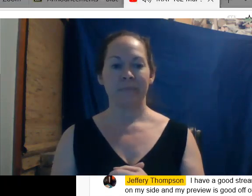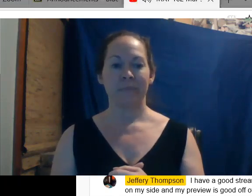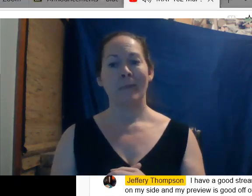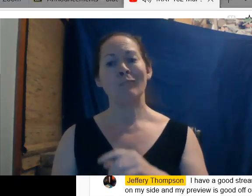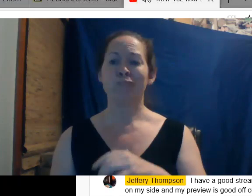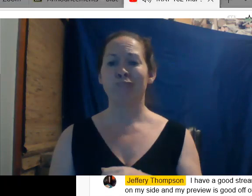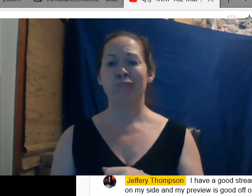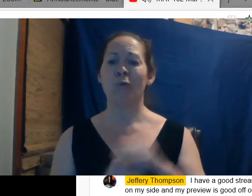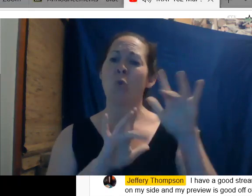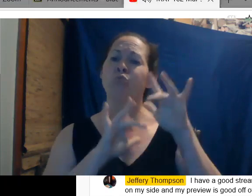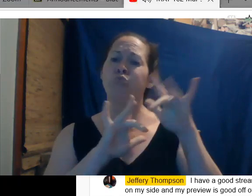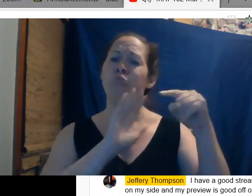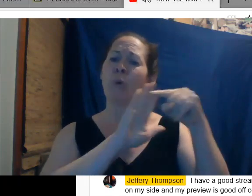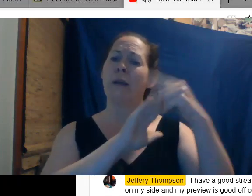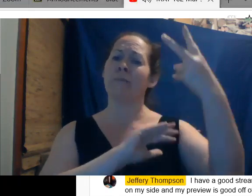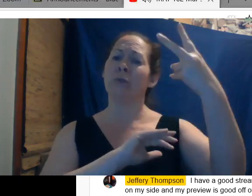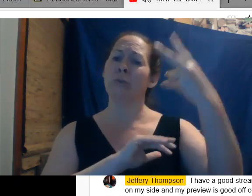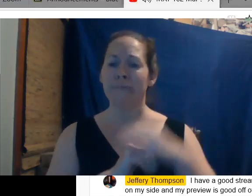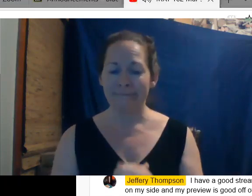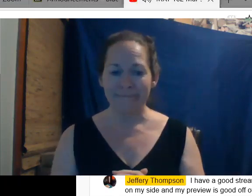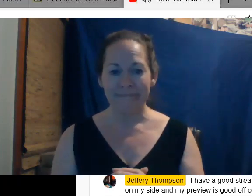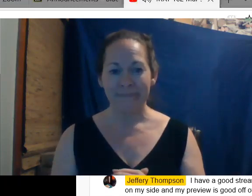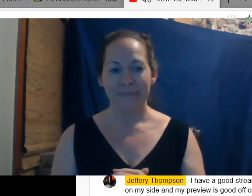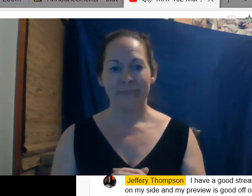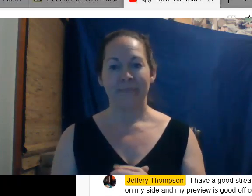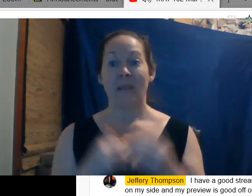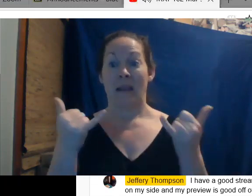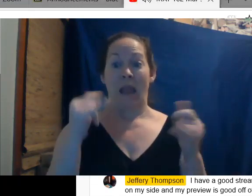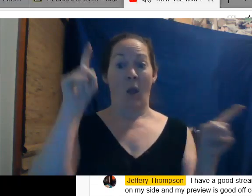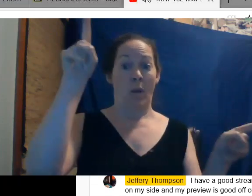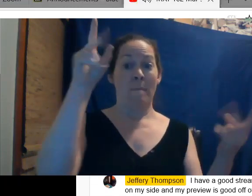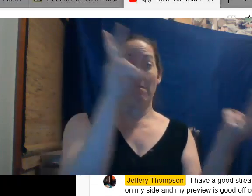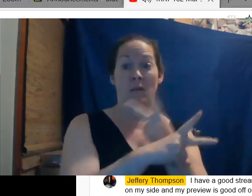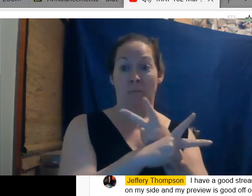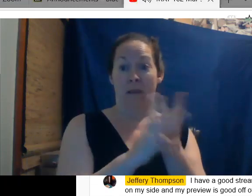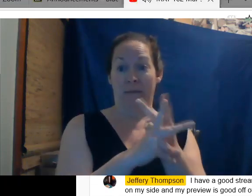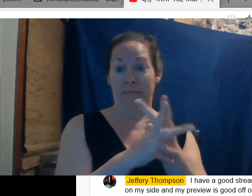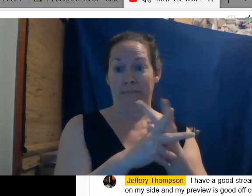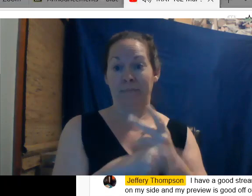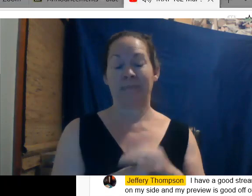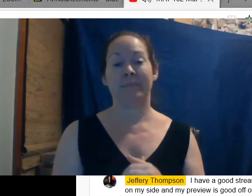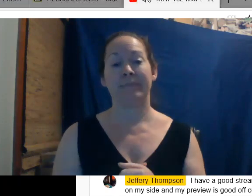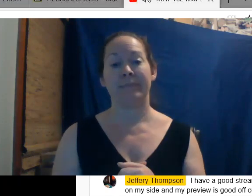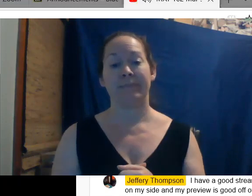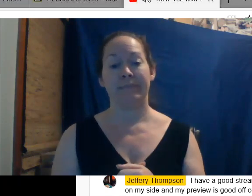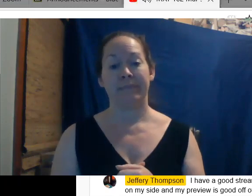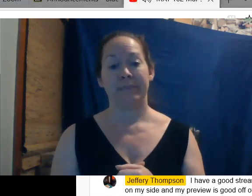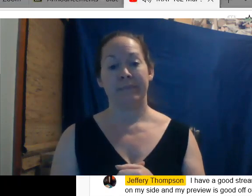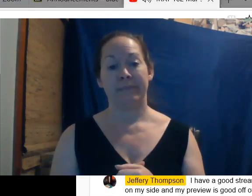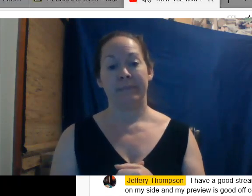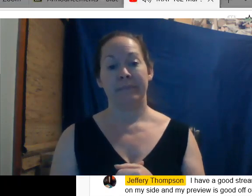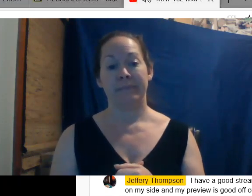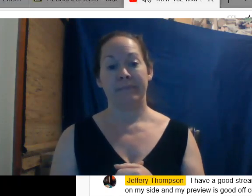the lowly negative 2. Now I'm going to multiply. Negative 2x times x is